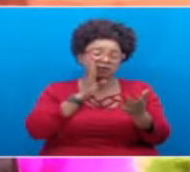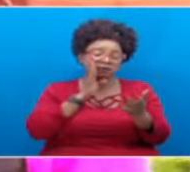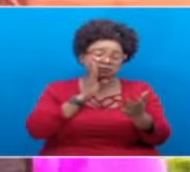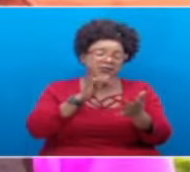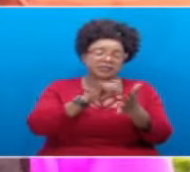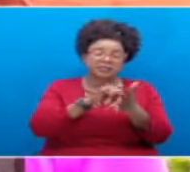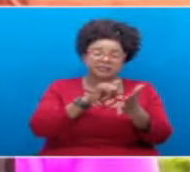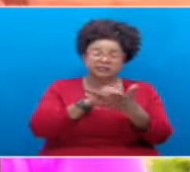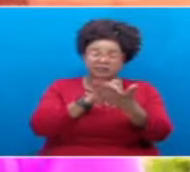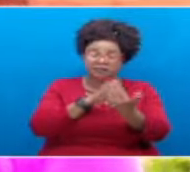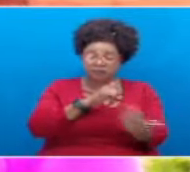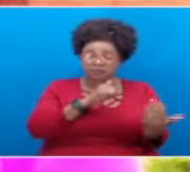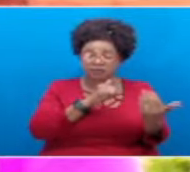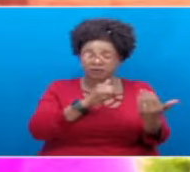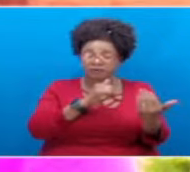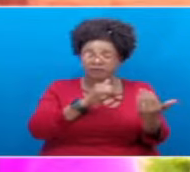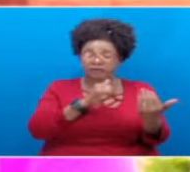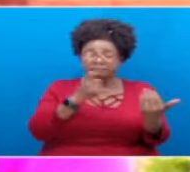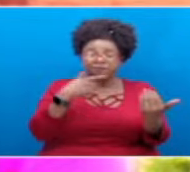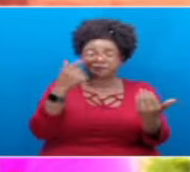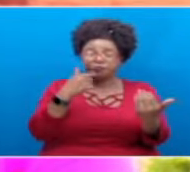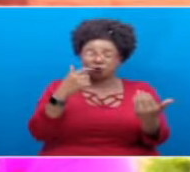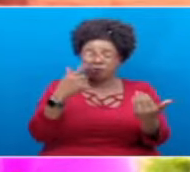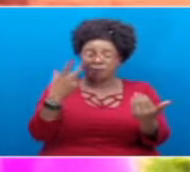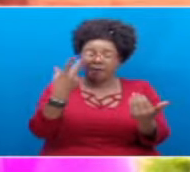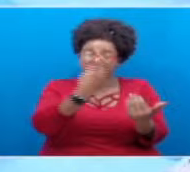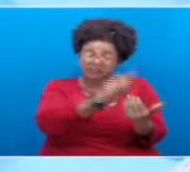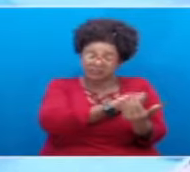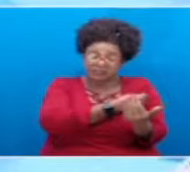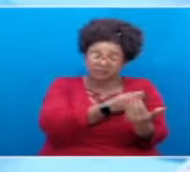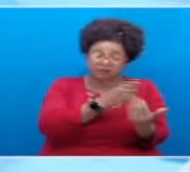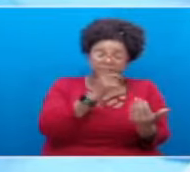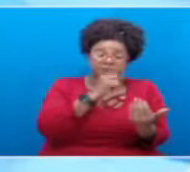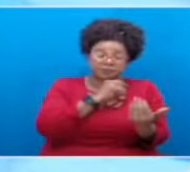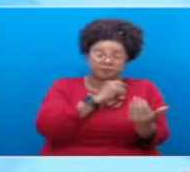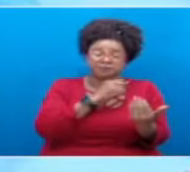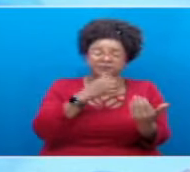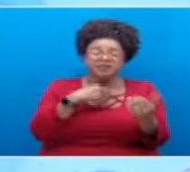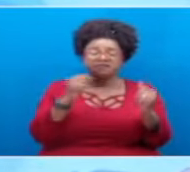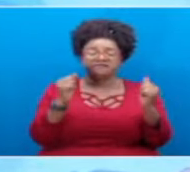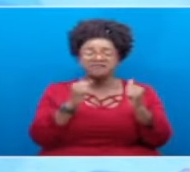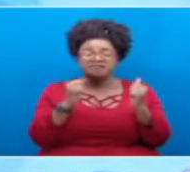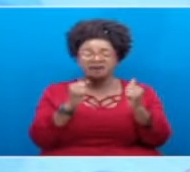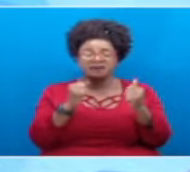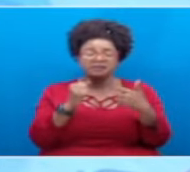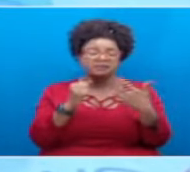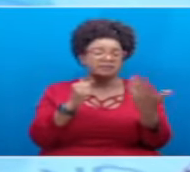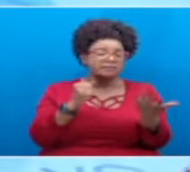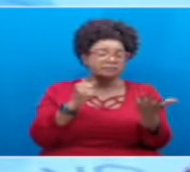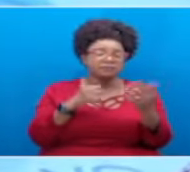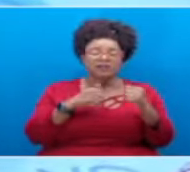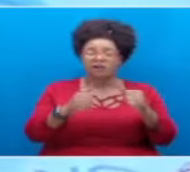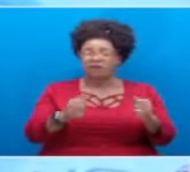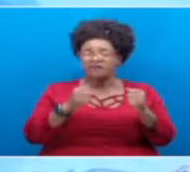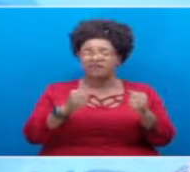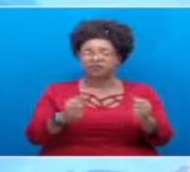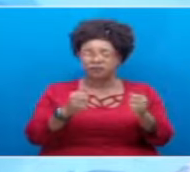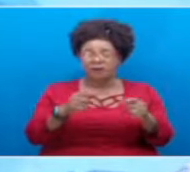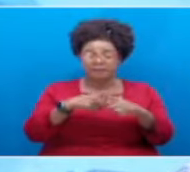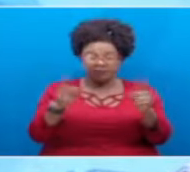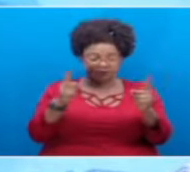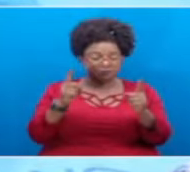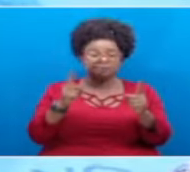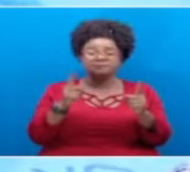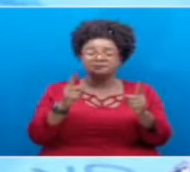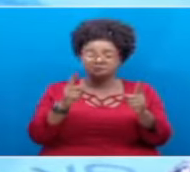these children, the children that who receive malaria vaccine, they have fever, they have, I don't know, convulsions, but it's not true.